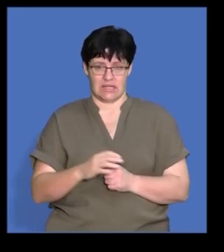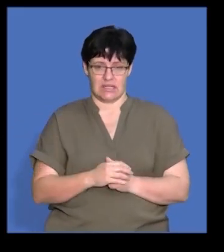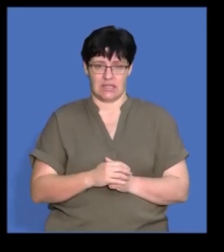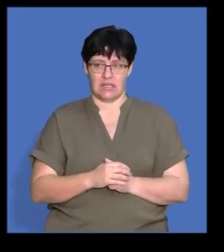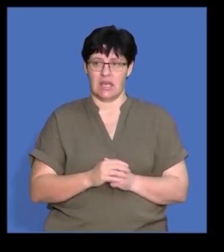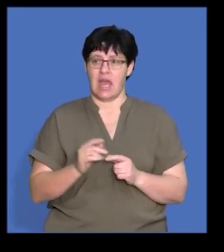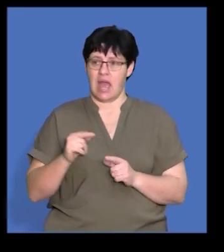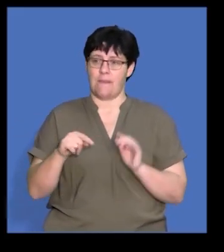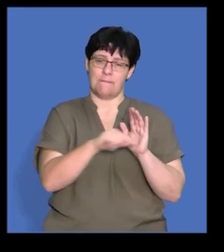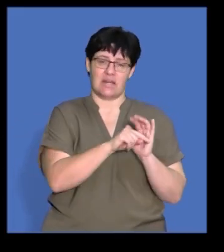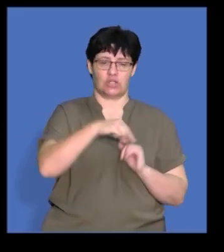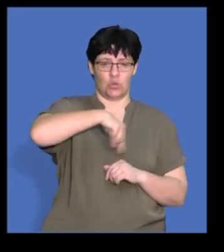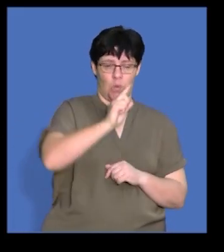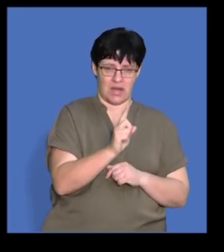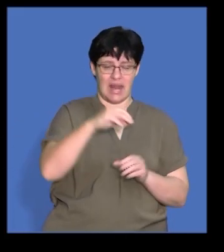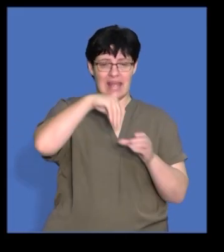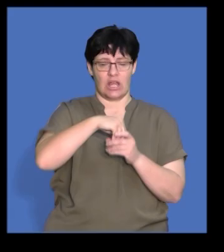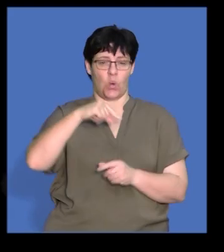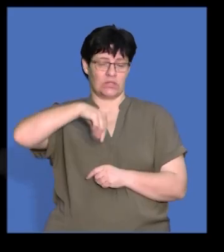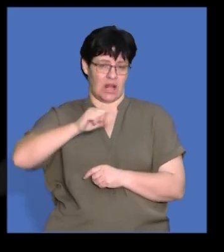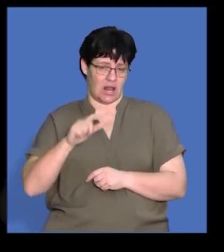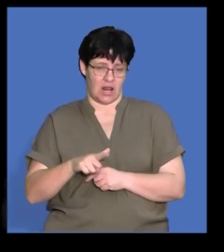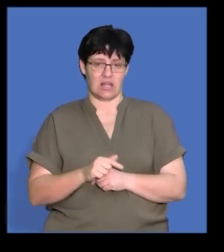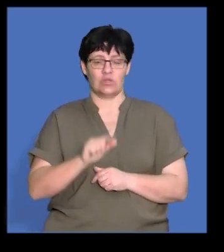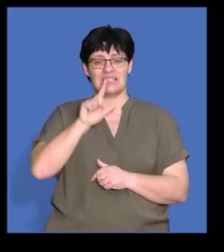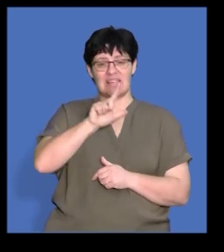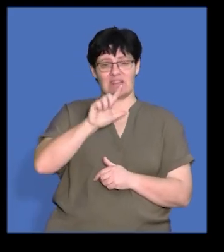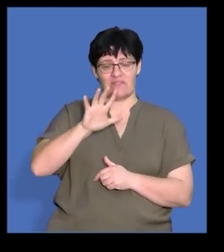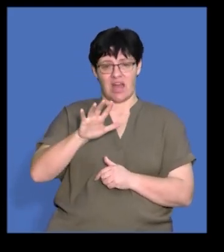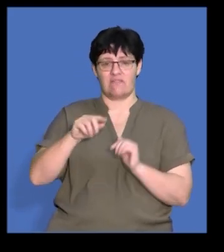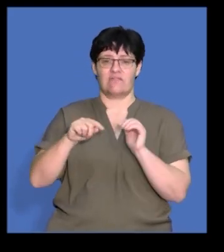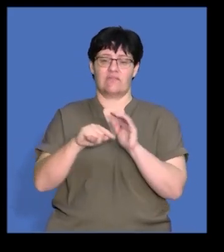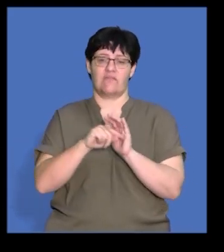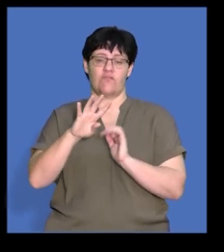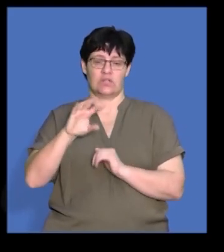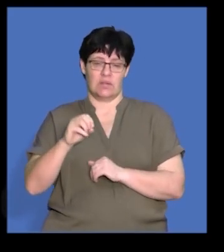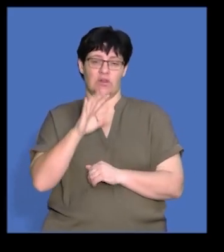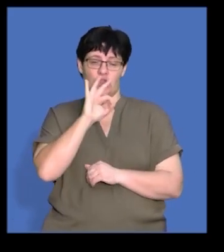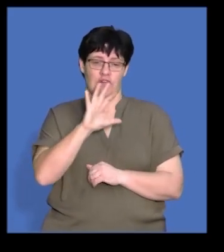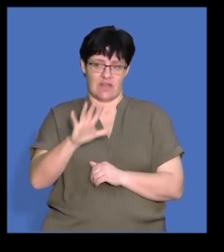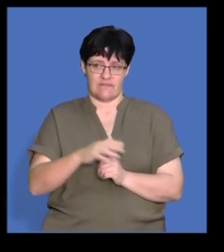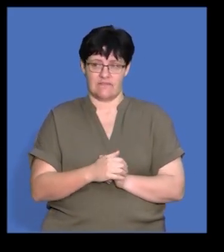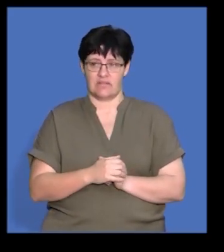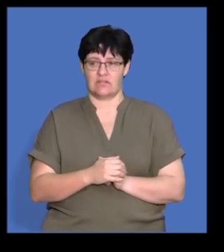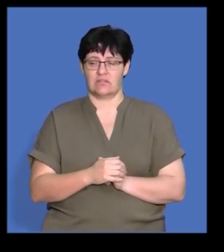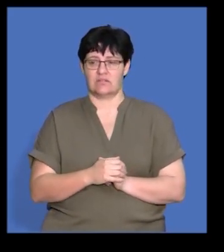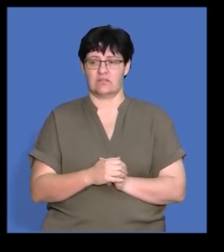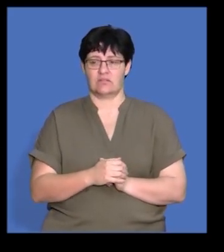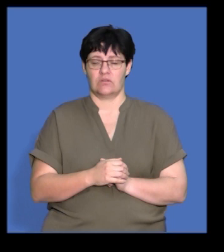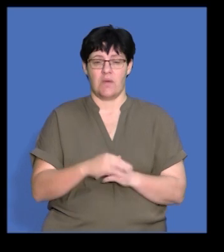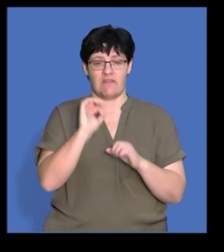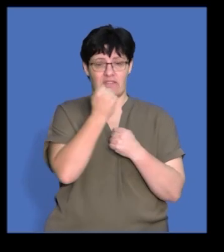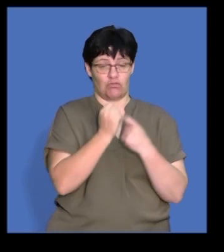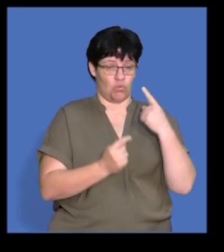Q3 minus Q1. So I've got 75 minus 40, which is 35. So I'm going to just write that in. So we've got